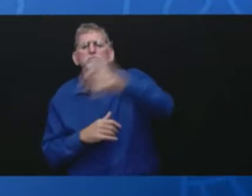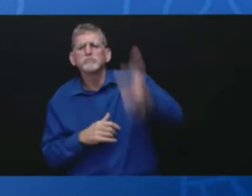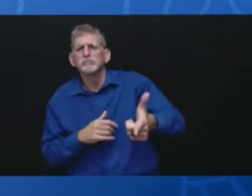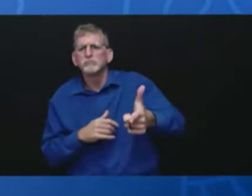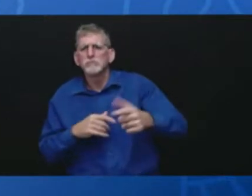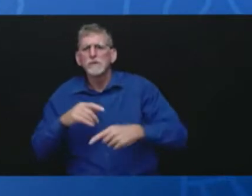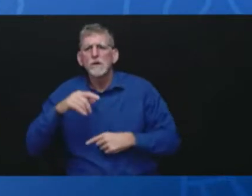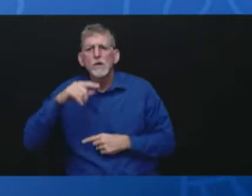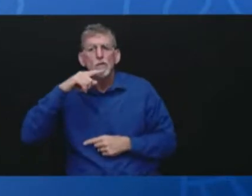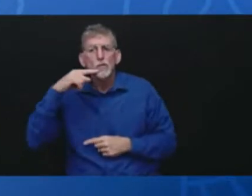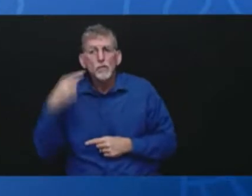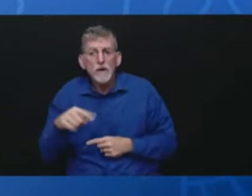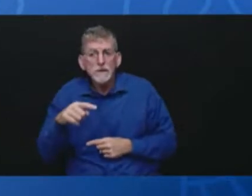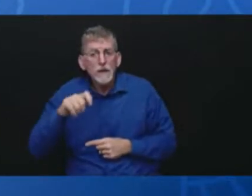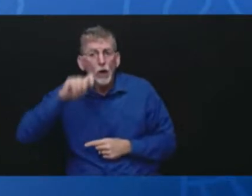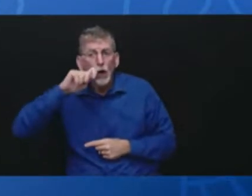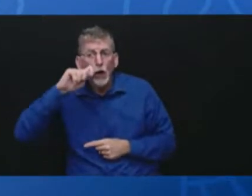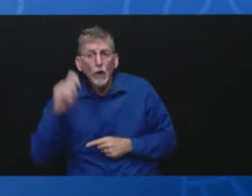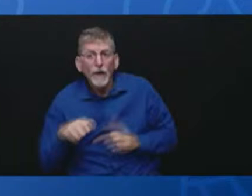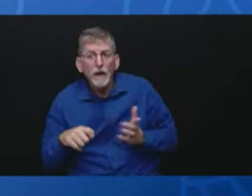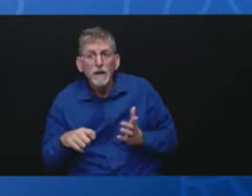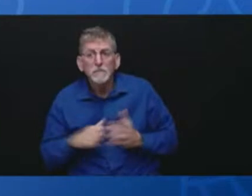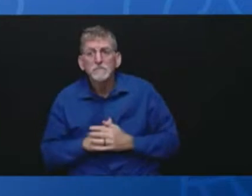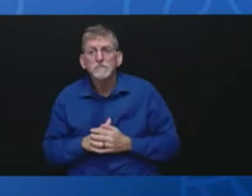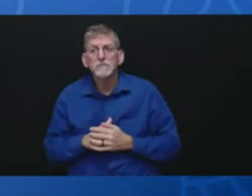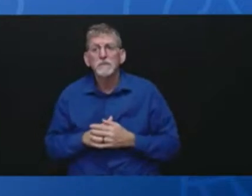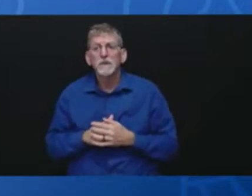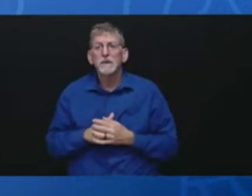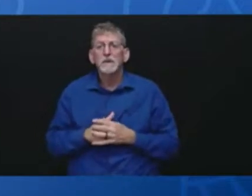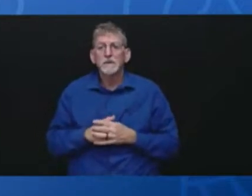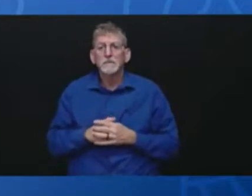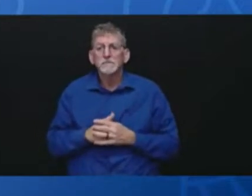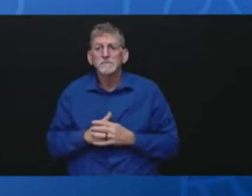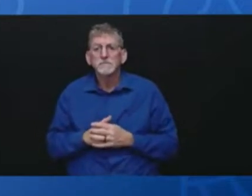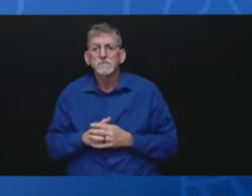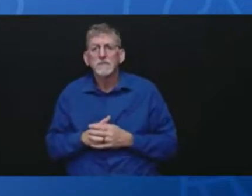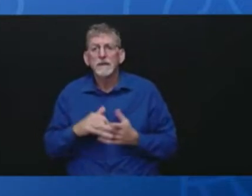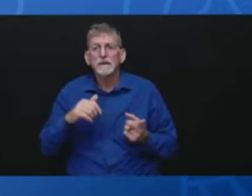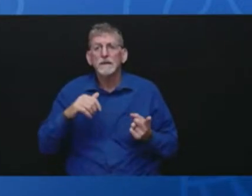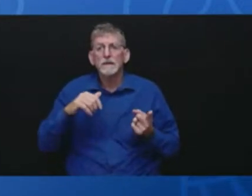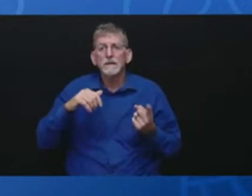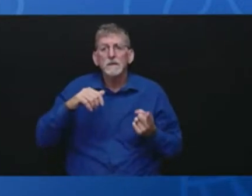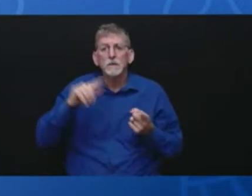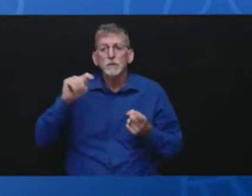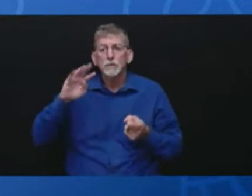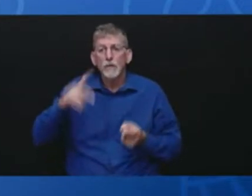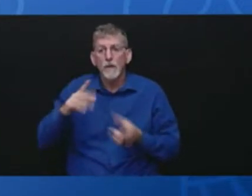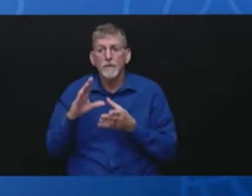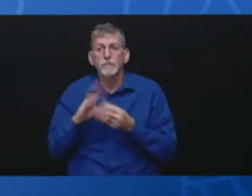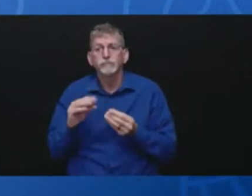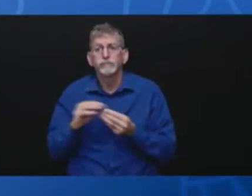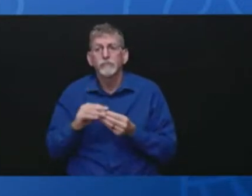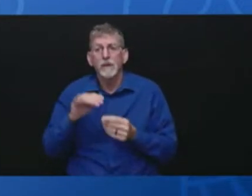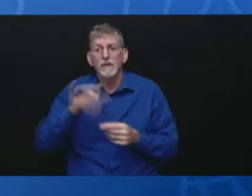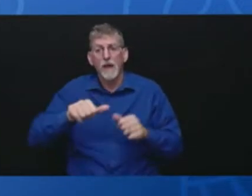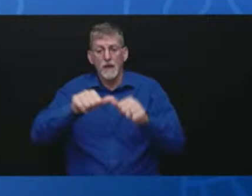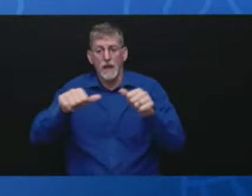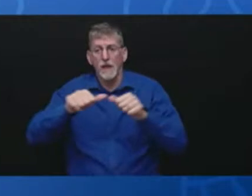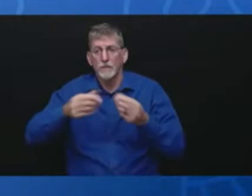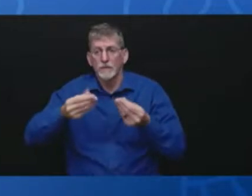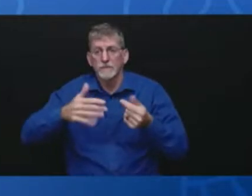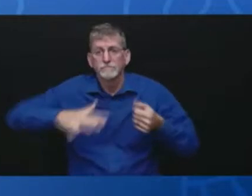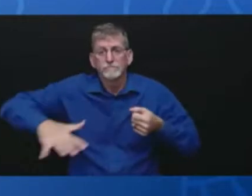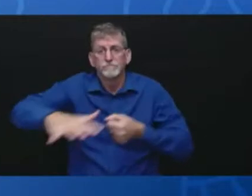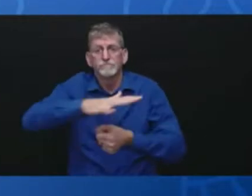wouldn't, but yes, of course. Trump said today that territory was being discussed, so I just wanted to follow up on some comments that